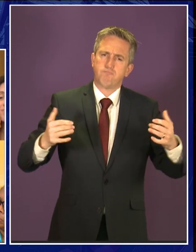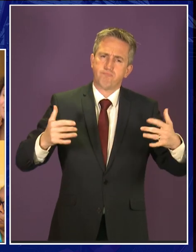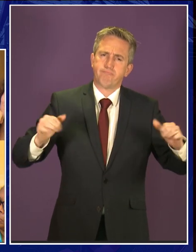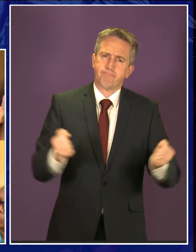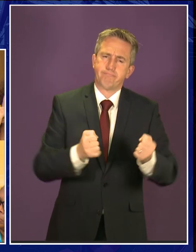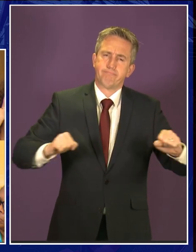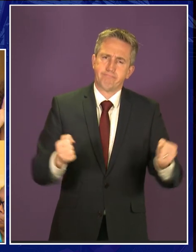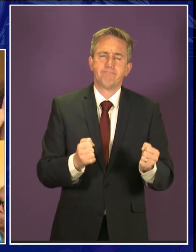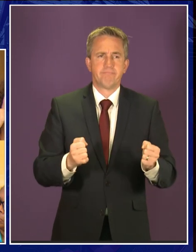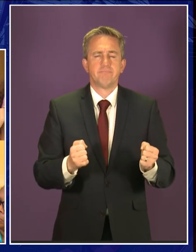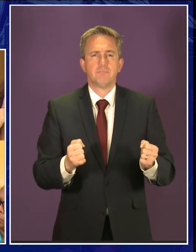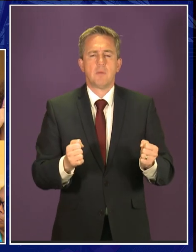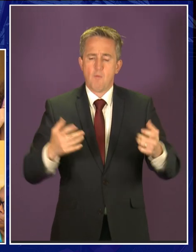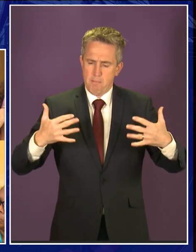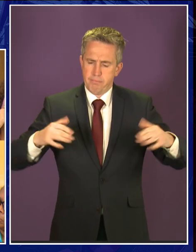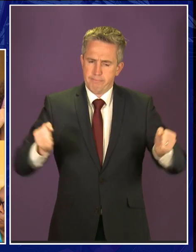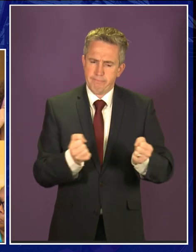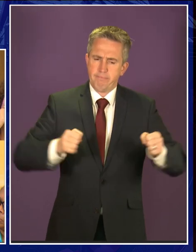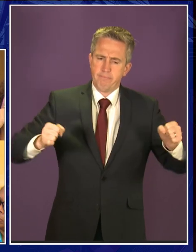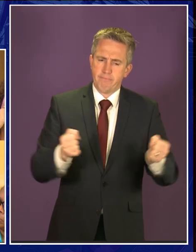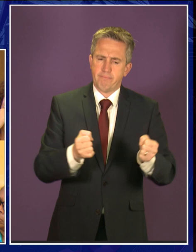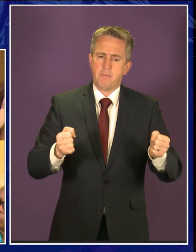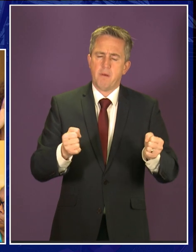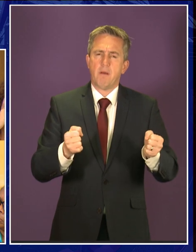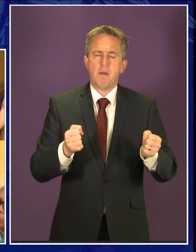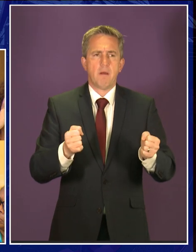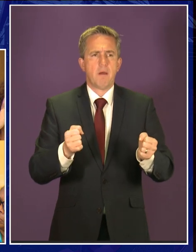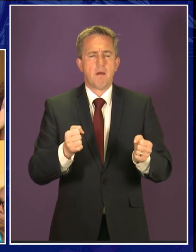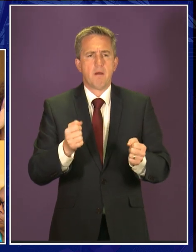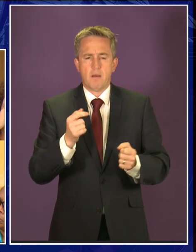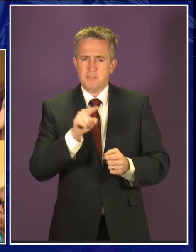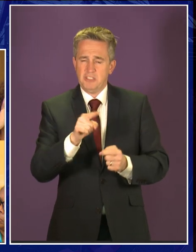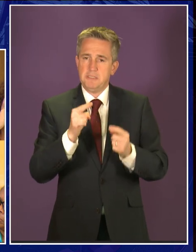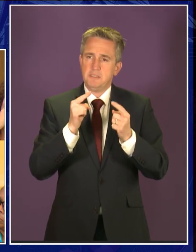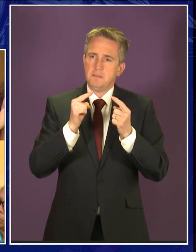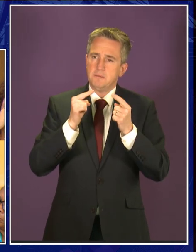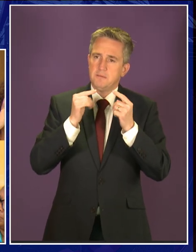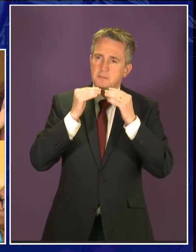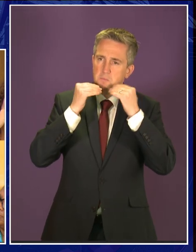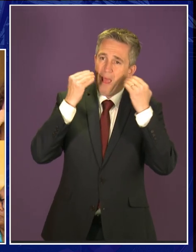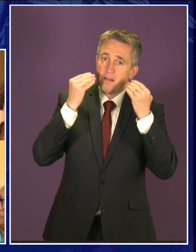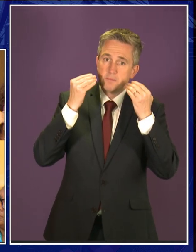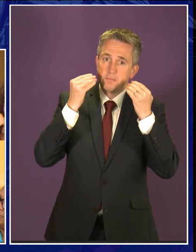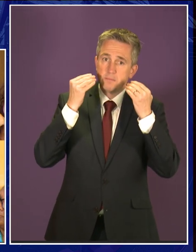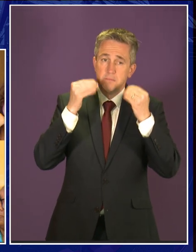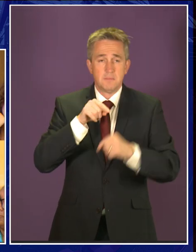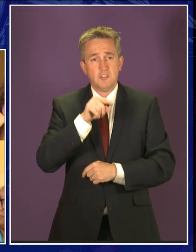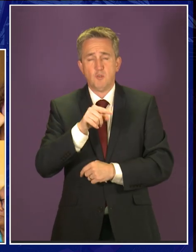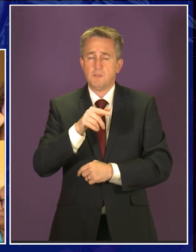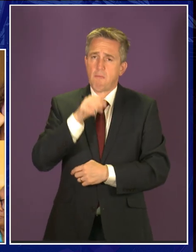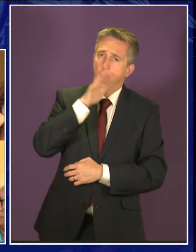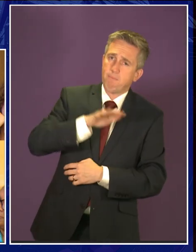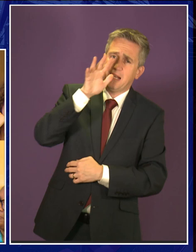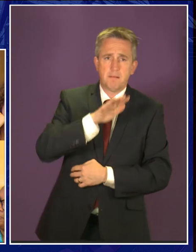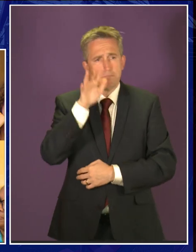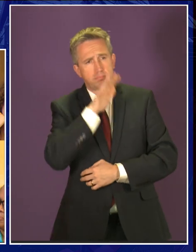And well, while I was performing, I was very surprised to see her smiling, and she was humming to the song that I